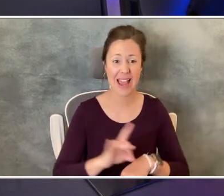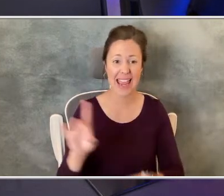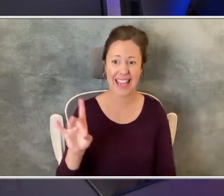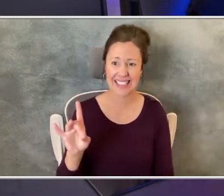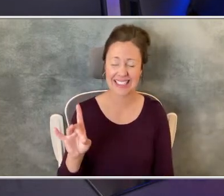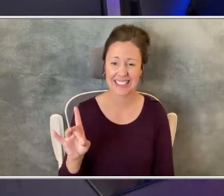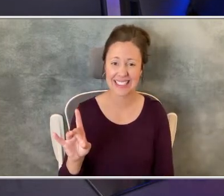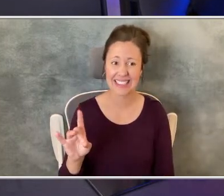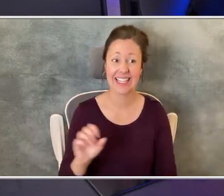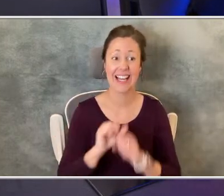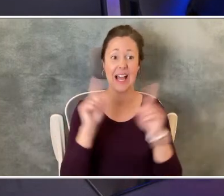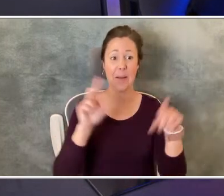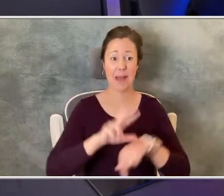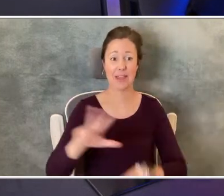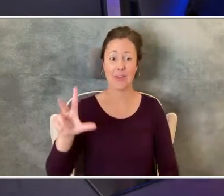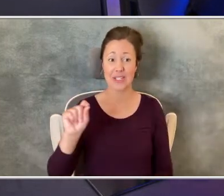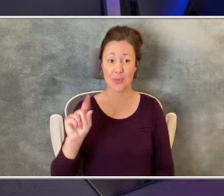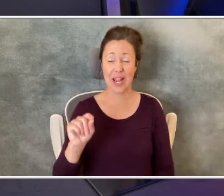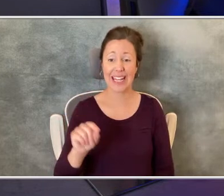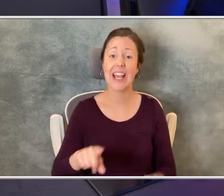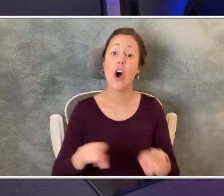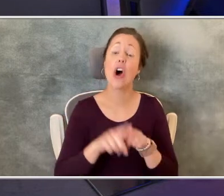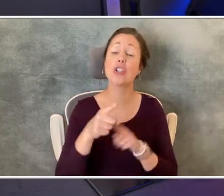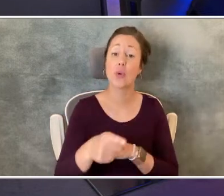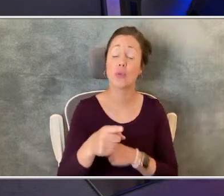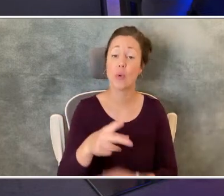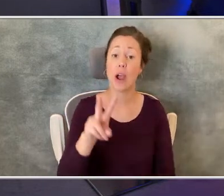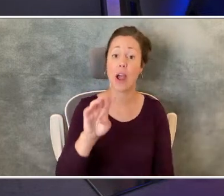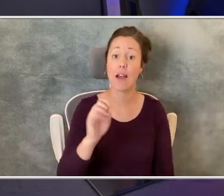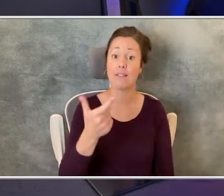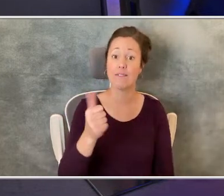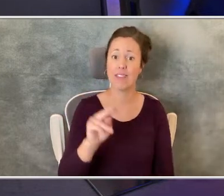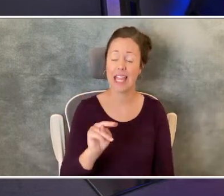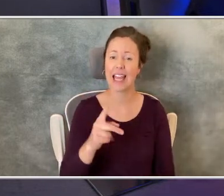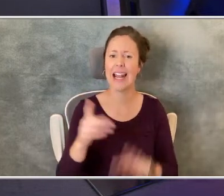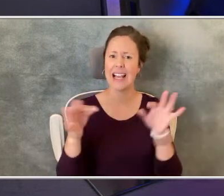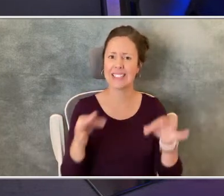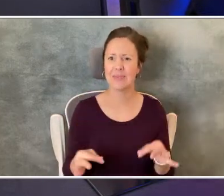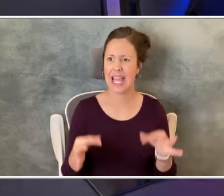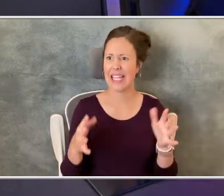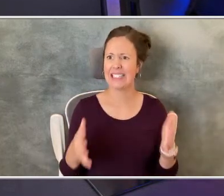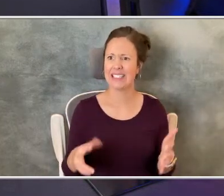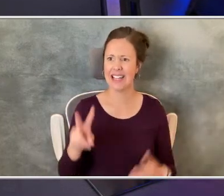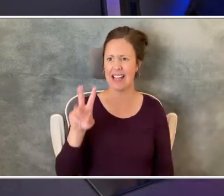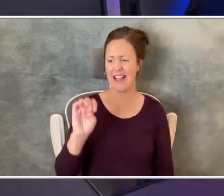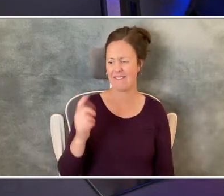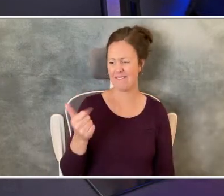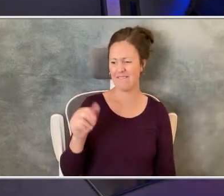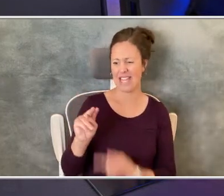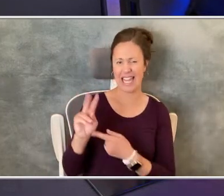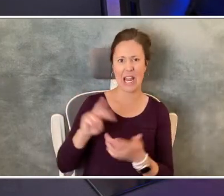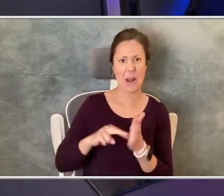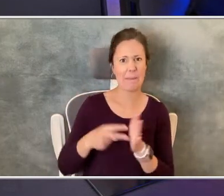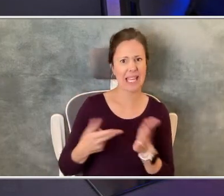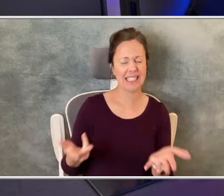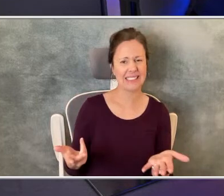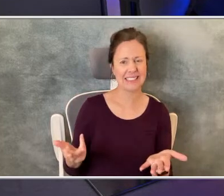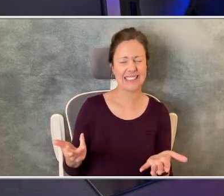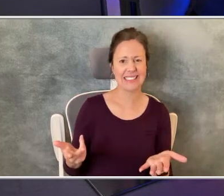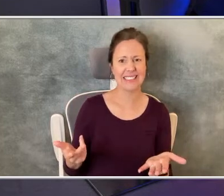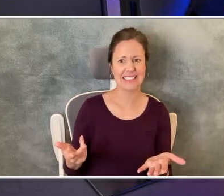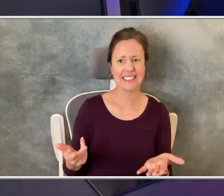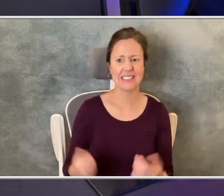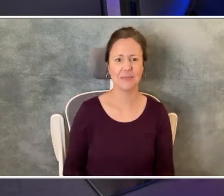at 3:20. You're also a strict vegan. Yes, very much so. Explain to our viewers who aren't familiar with what a vegan is. What does that mean for what you